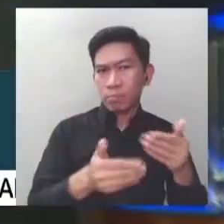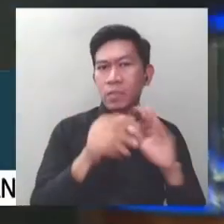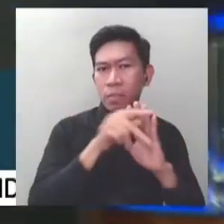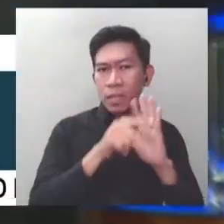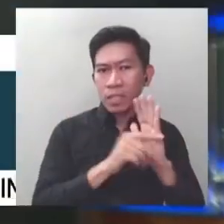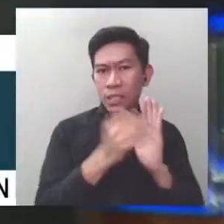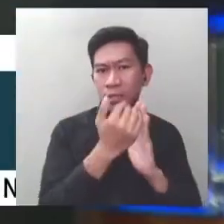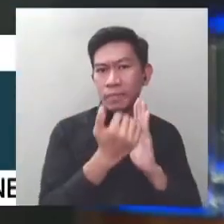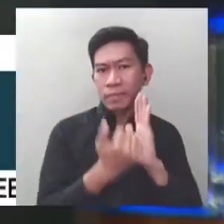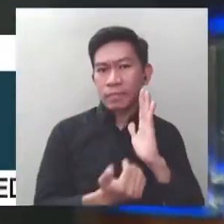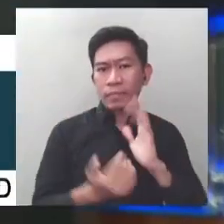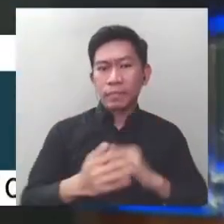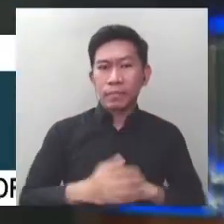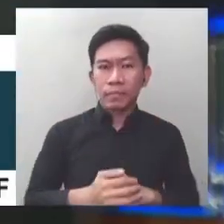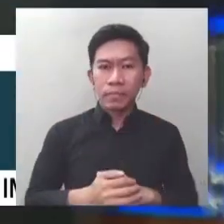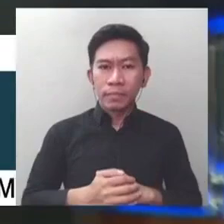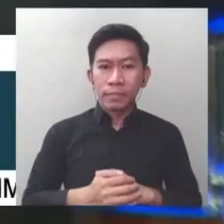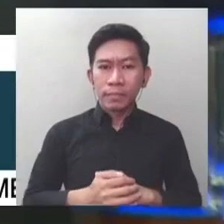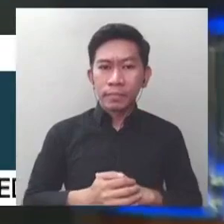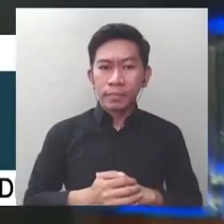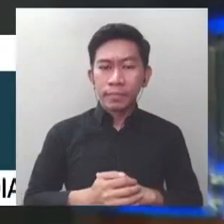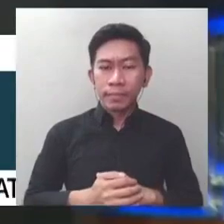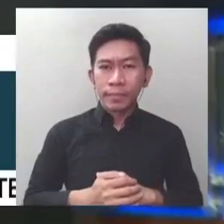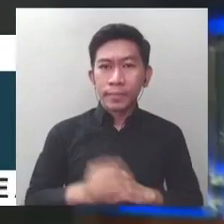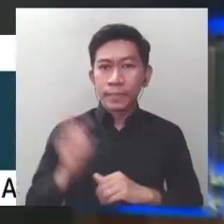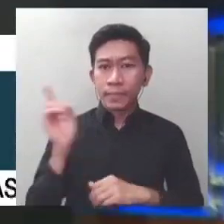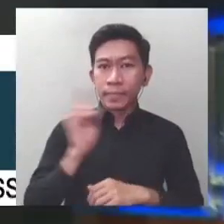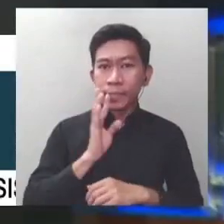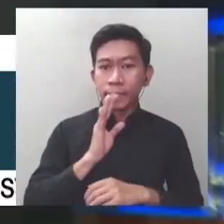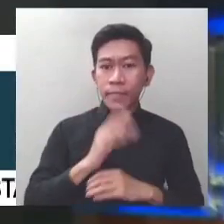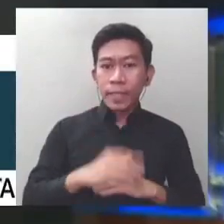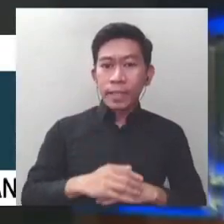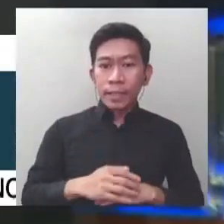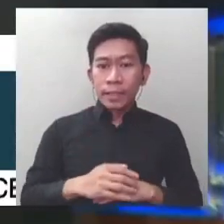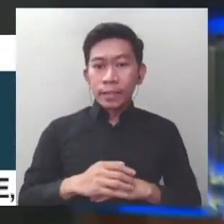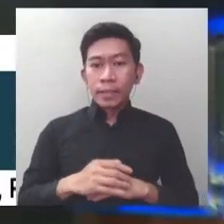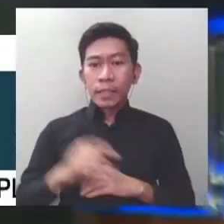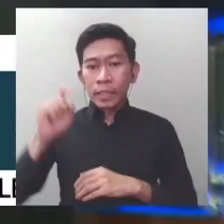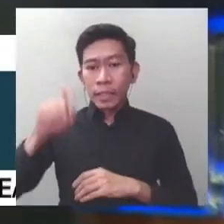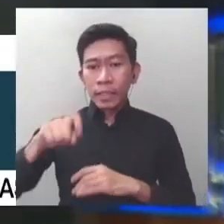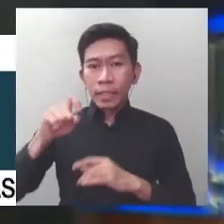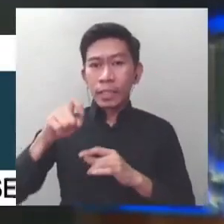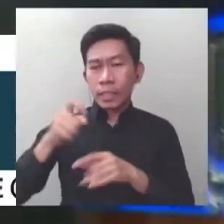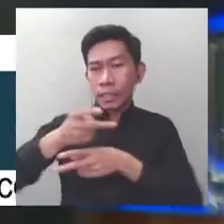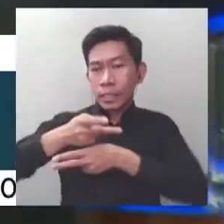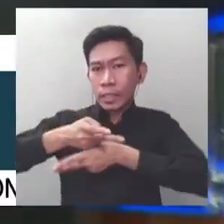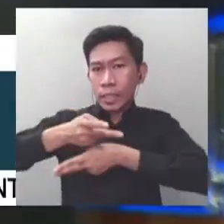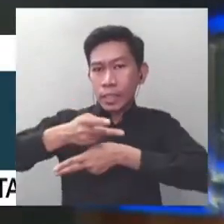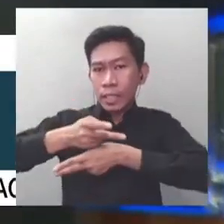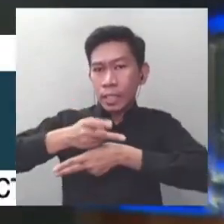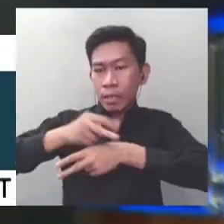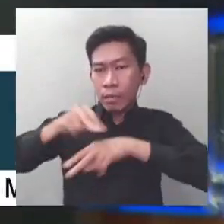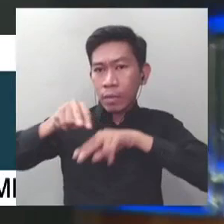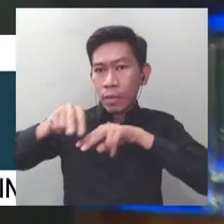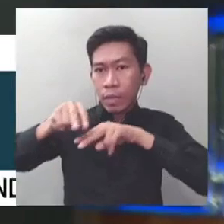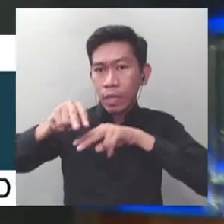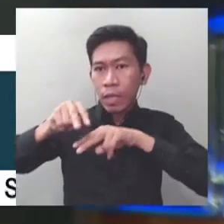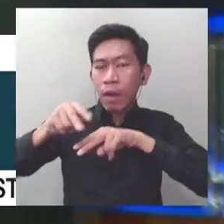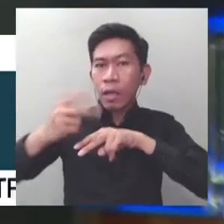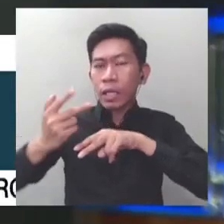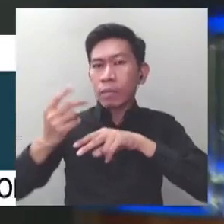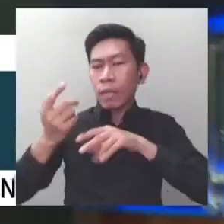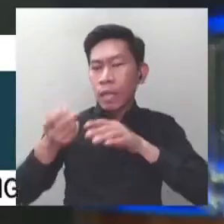That's also because of the need to safeguard inflation expectations,